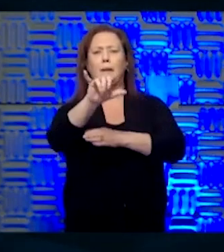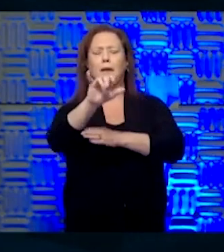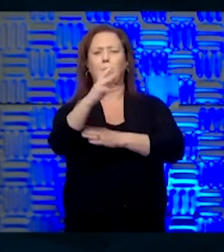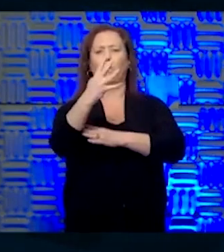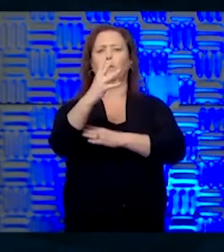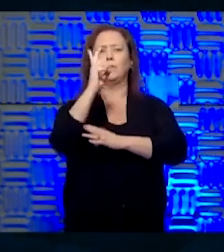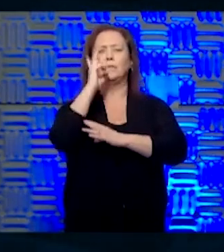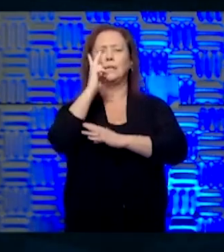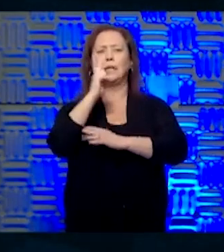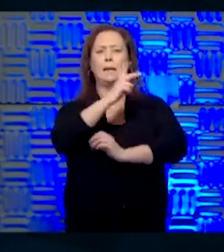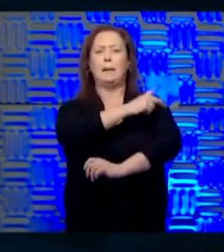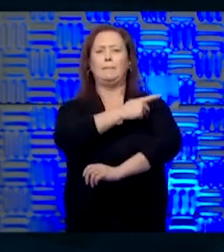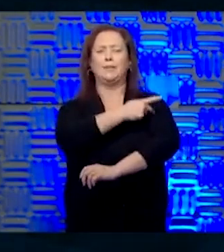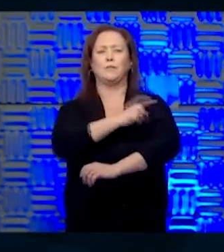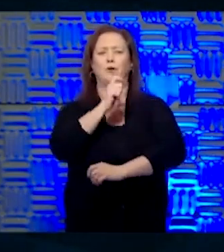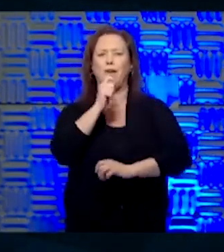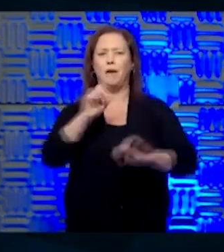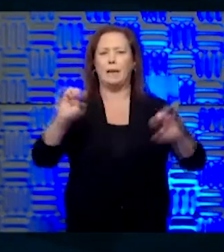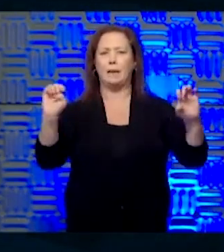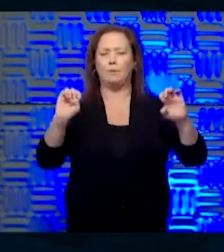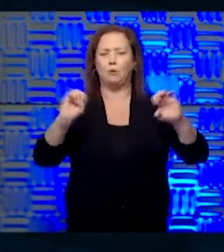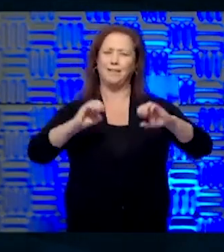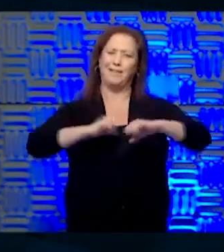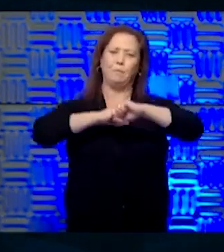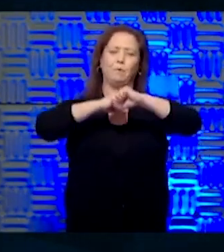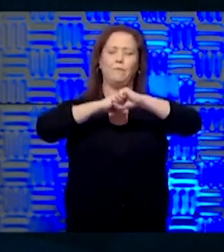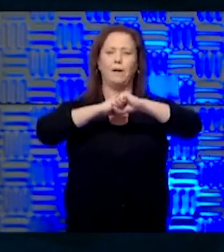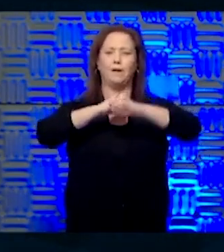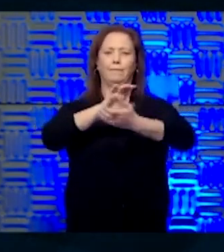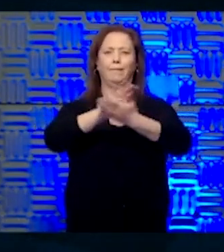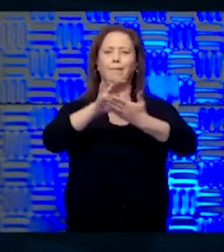seeing patients for non-urgent preventative